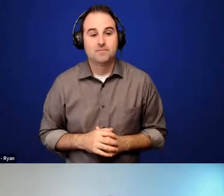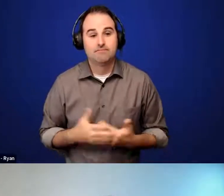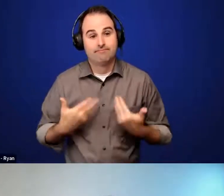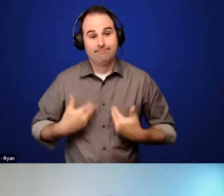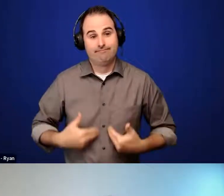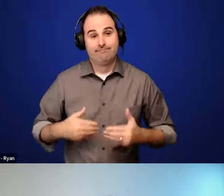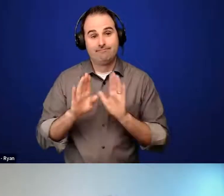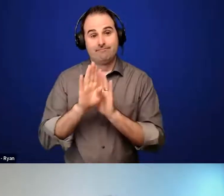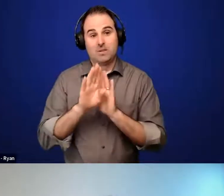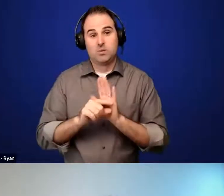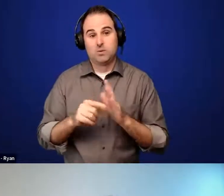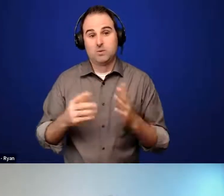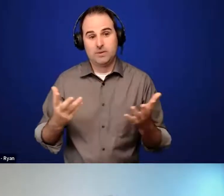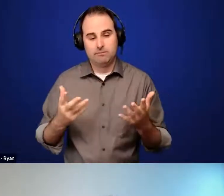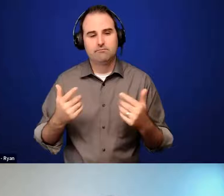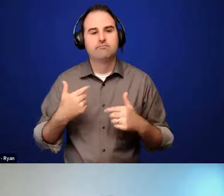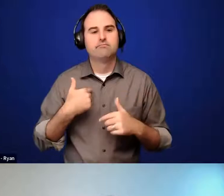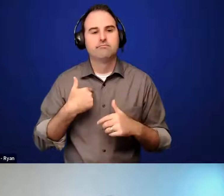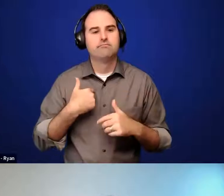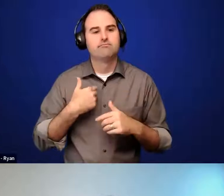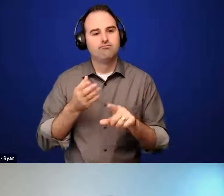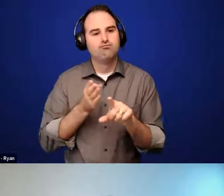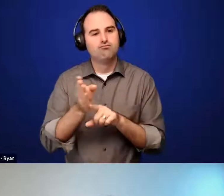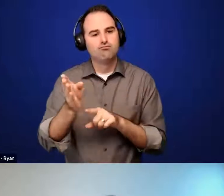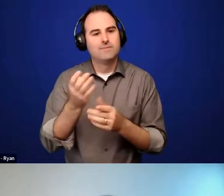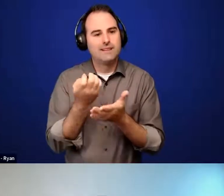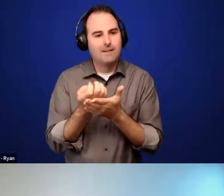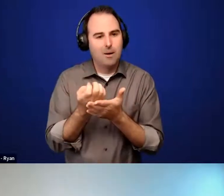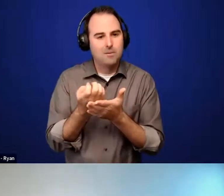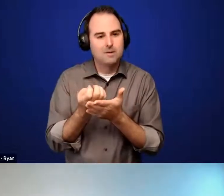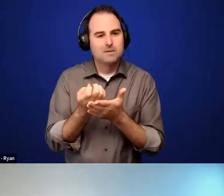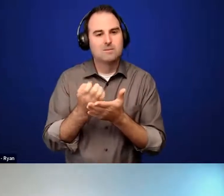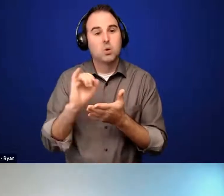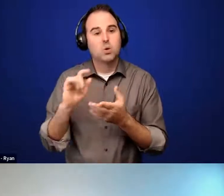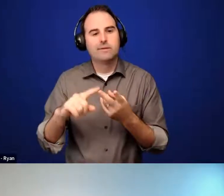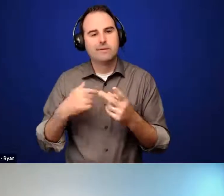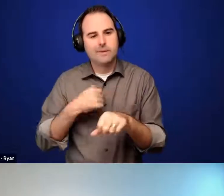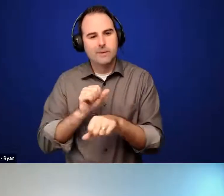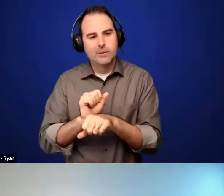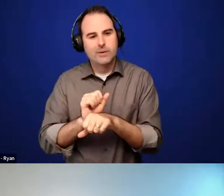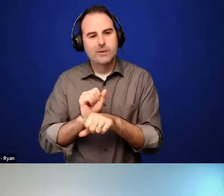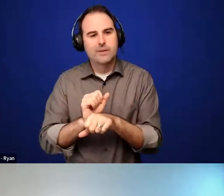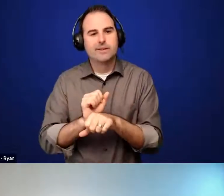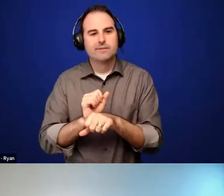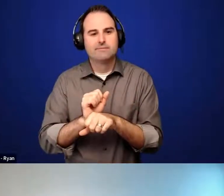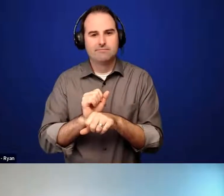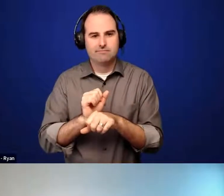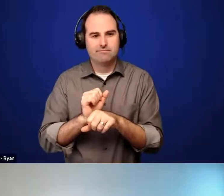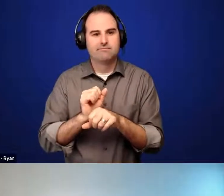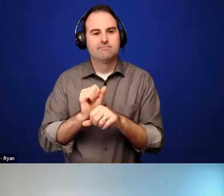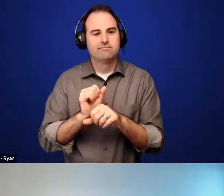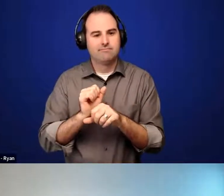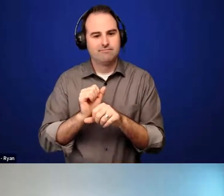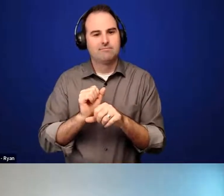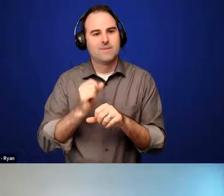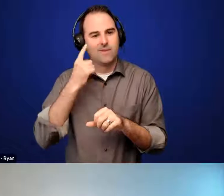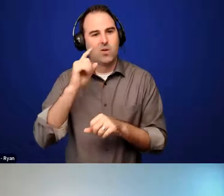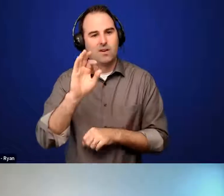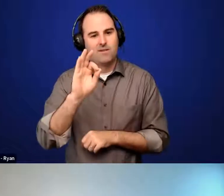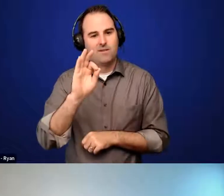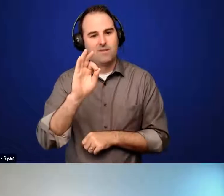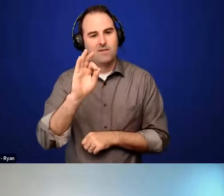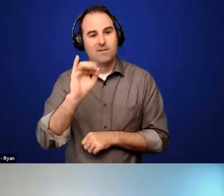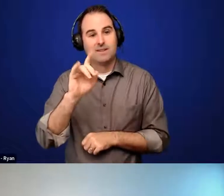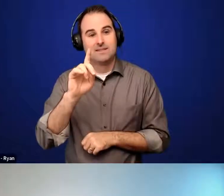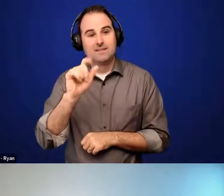have a background in economics, but have also worked for FAO for quite some time. And these linkages to